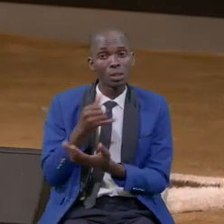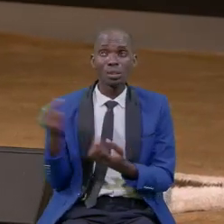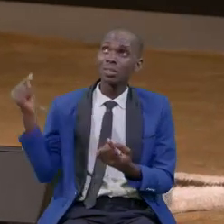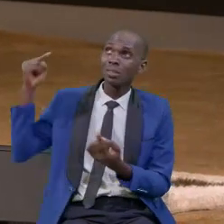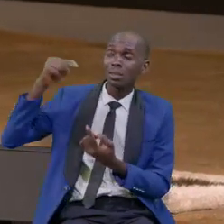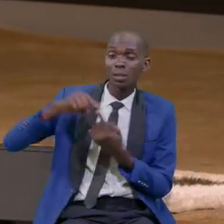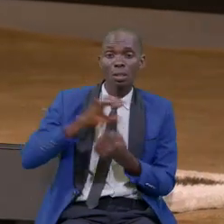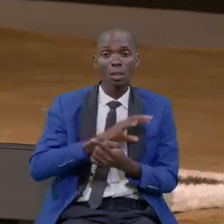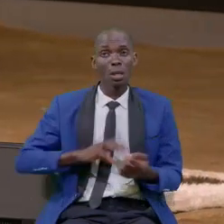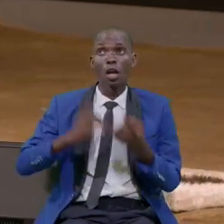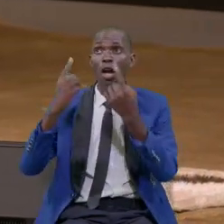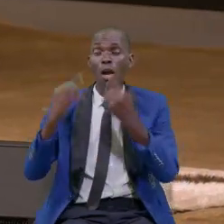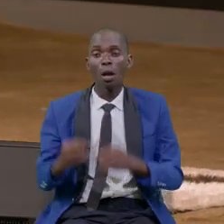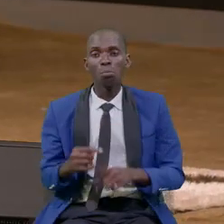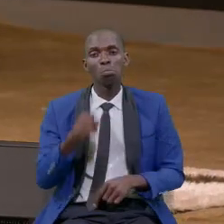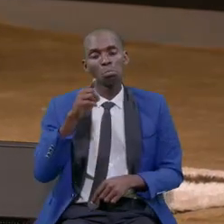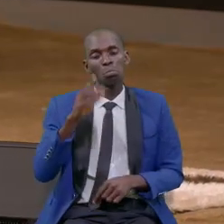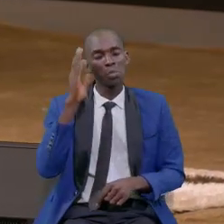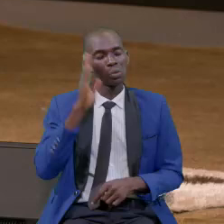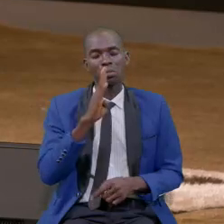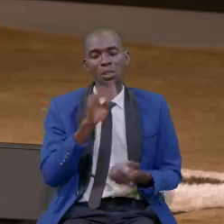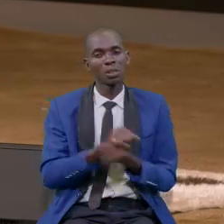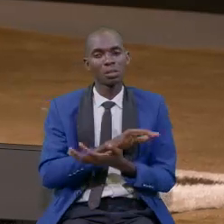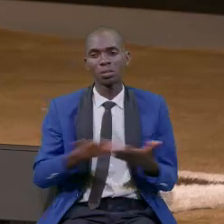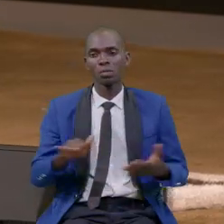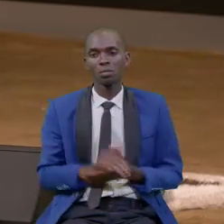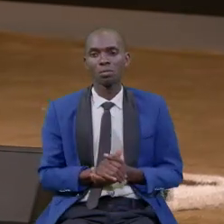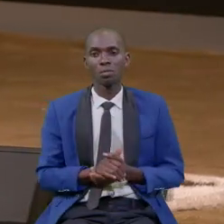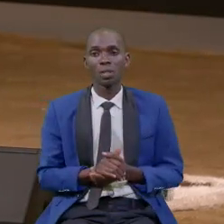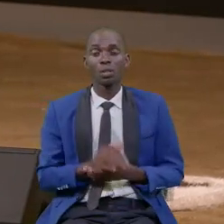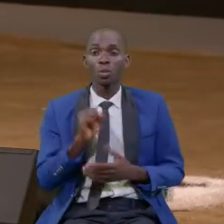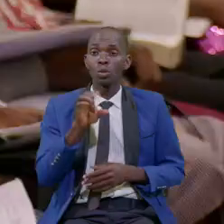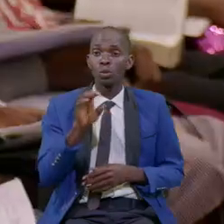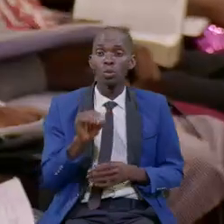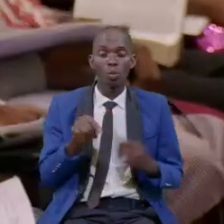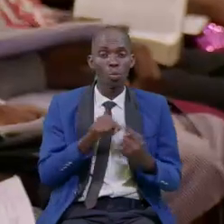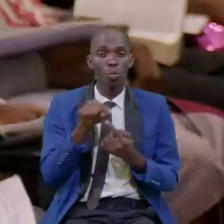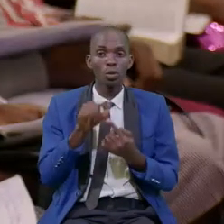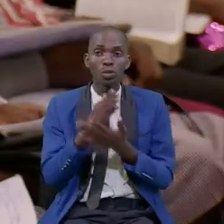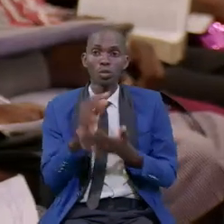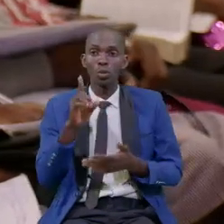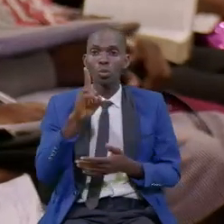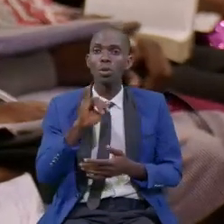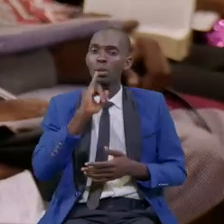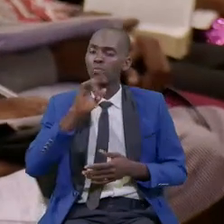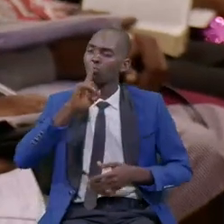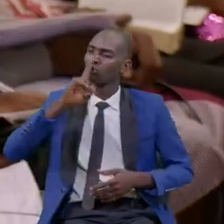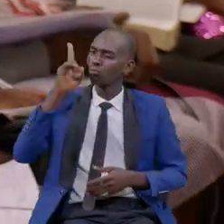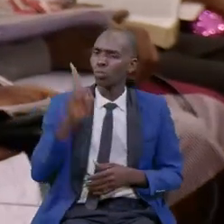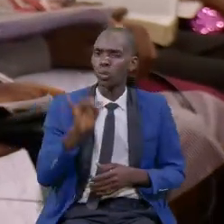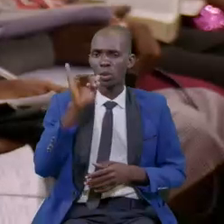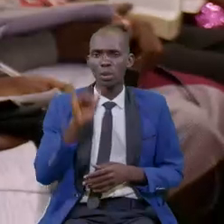comes, you will perish. So, when somebody is really converted and